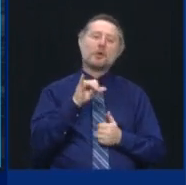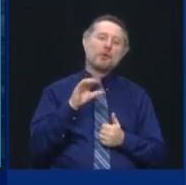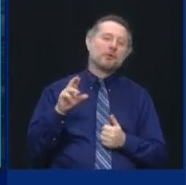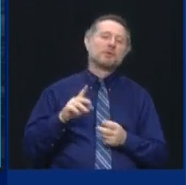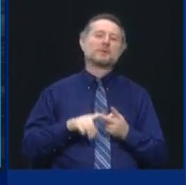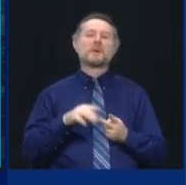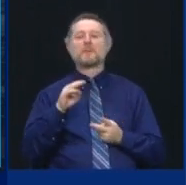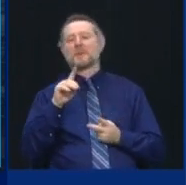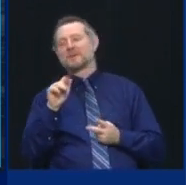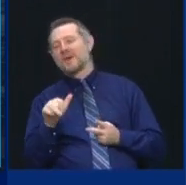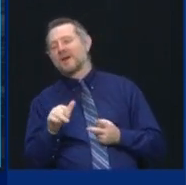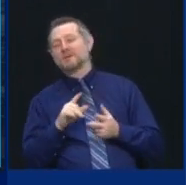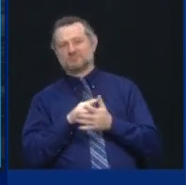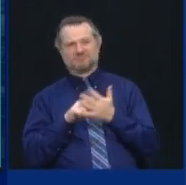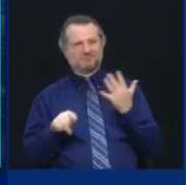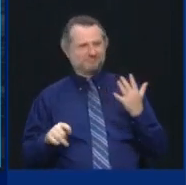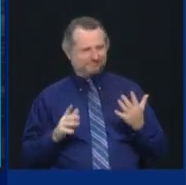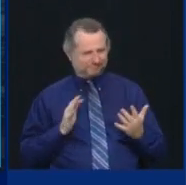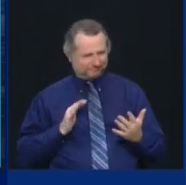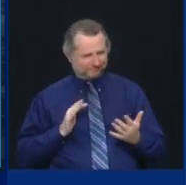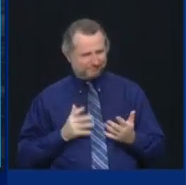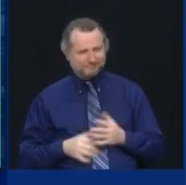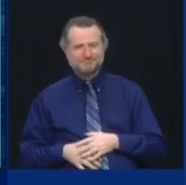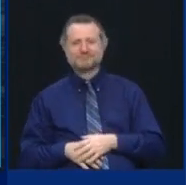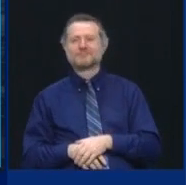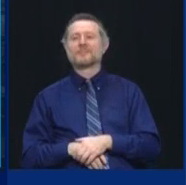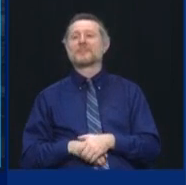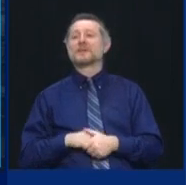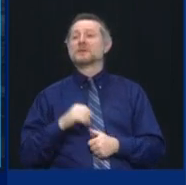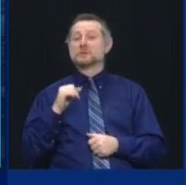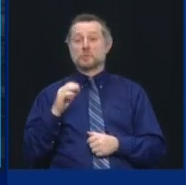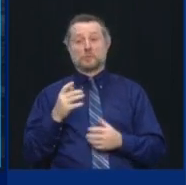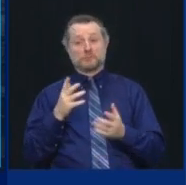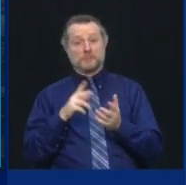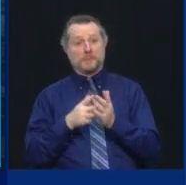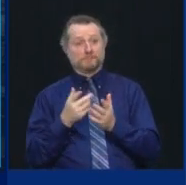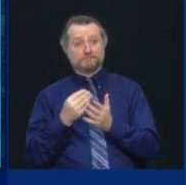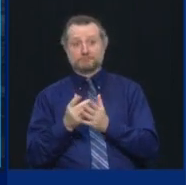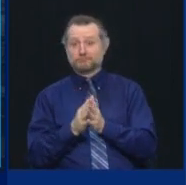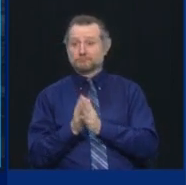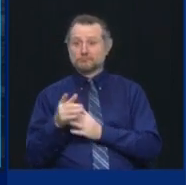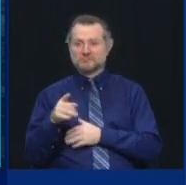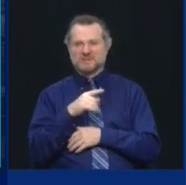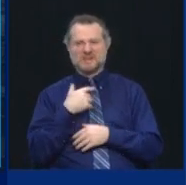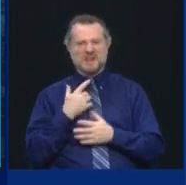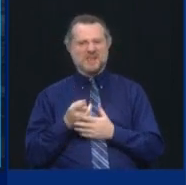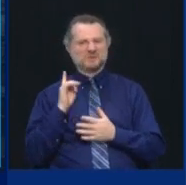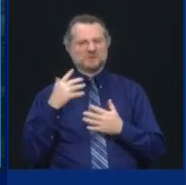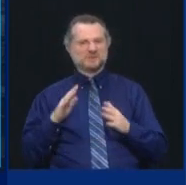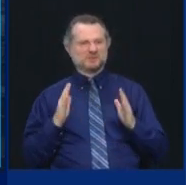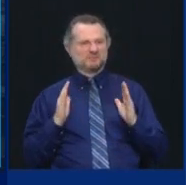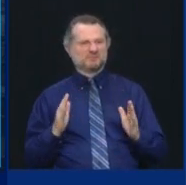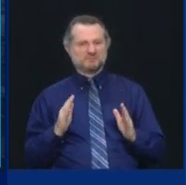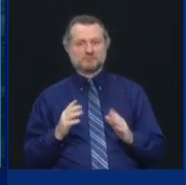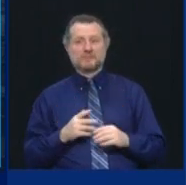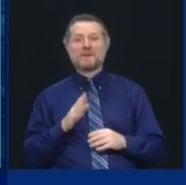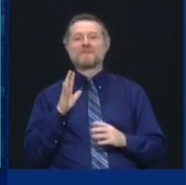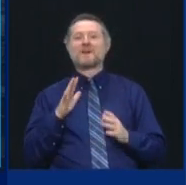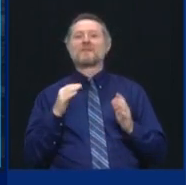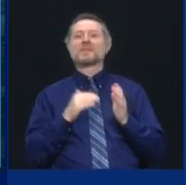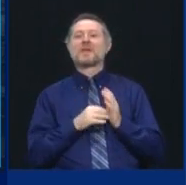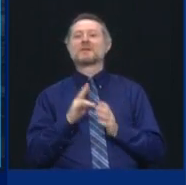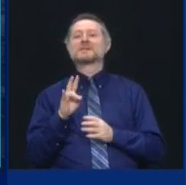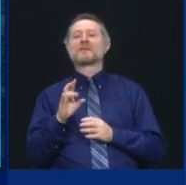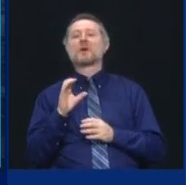North. So a financial incentive to get it. We tried it last week, 5,700 vaccinations